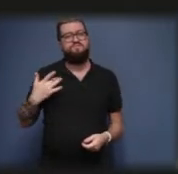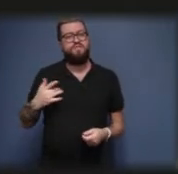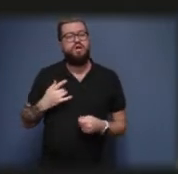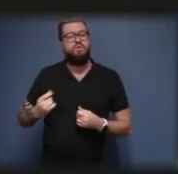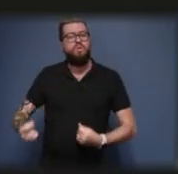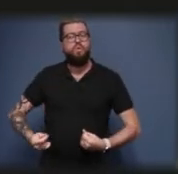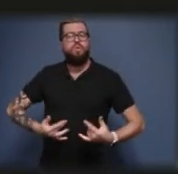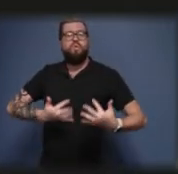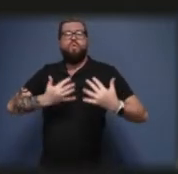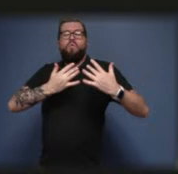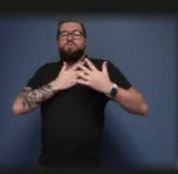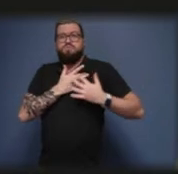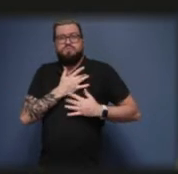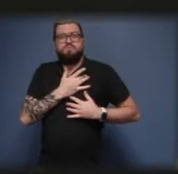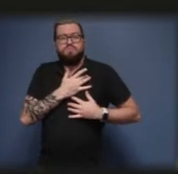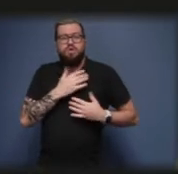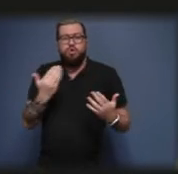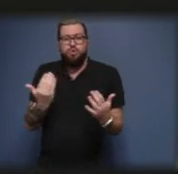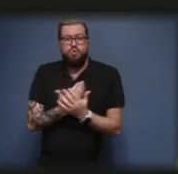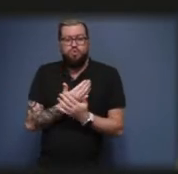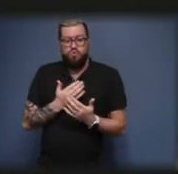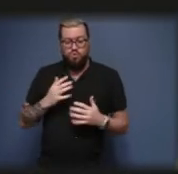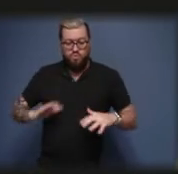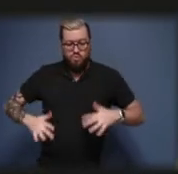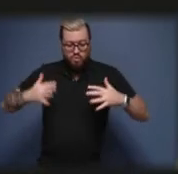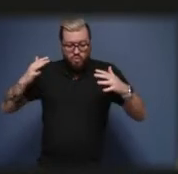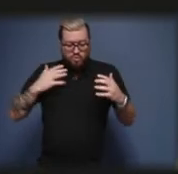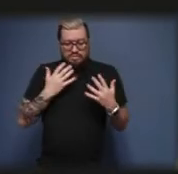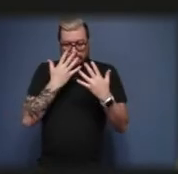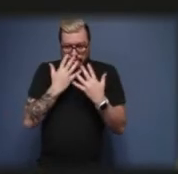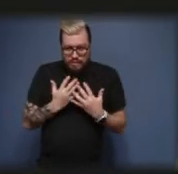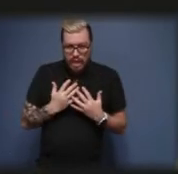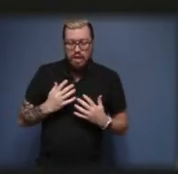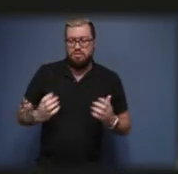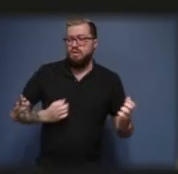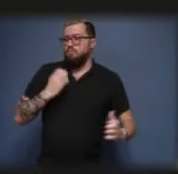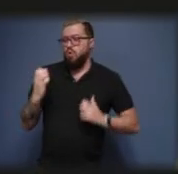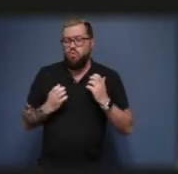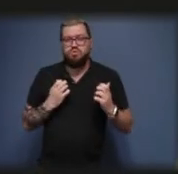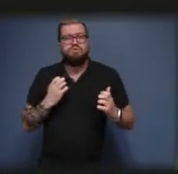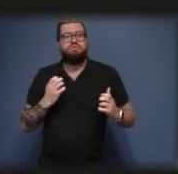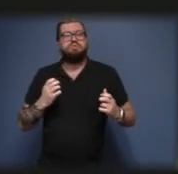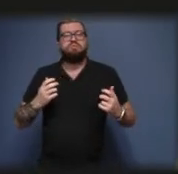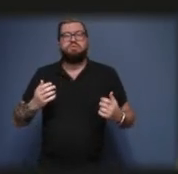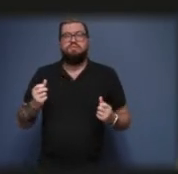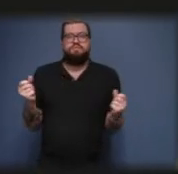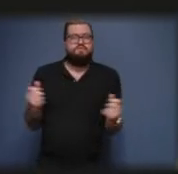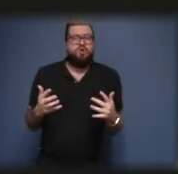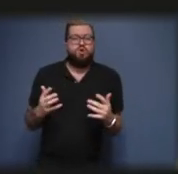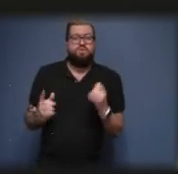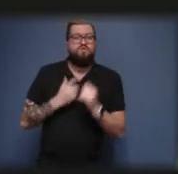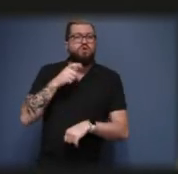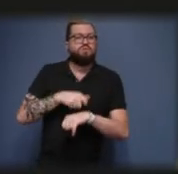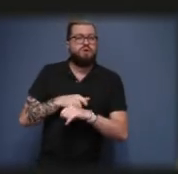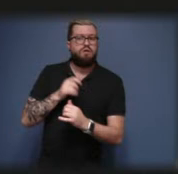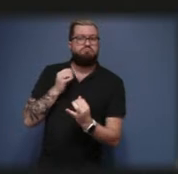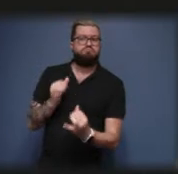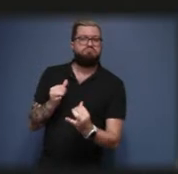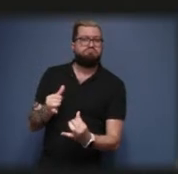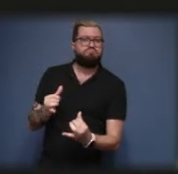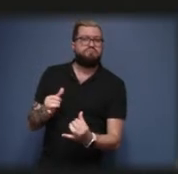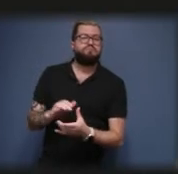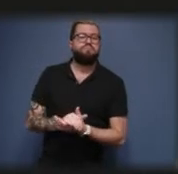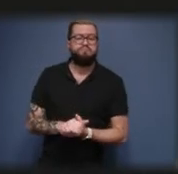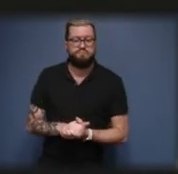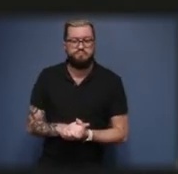a new form of fear, emotion, and sadness for as a mom for the very first time.